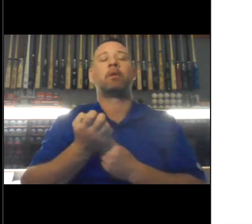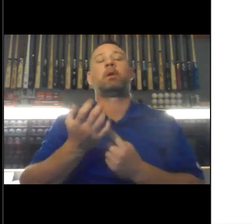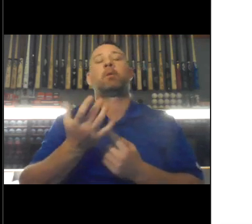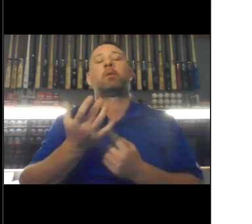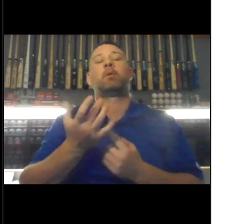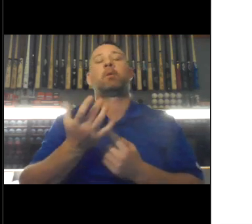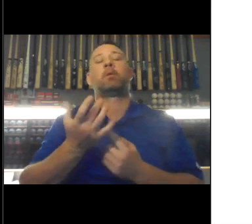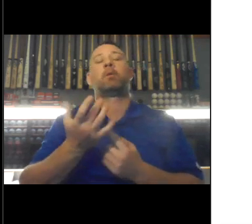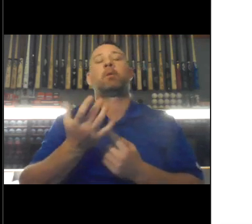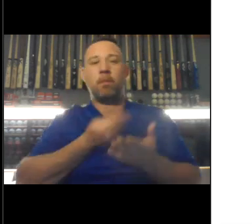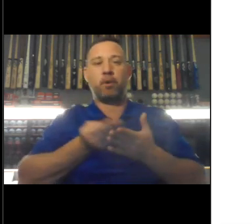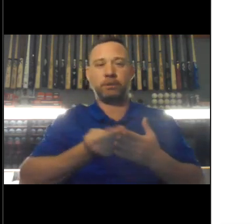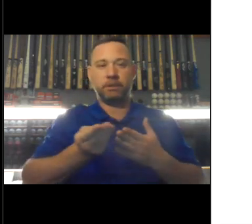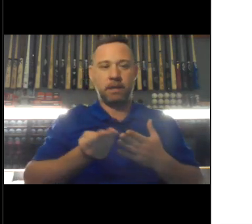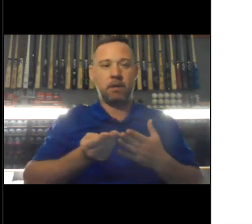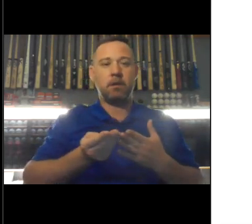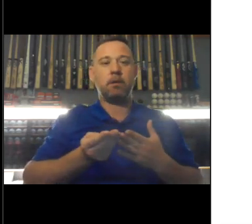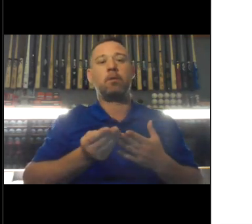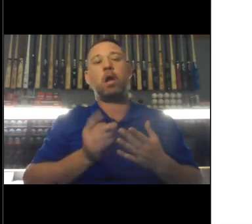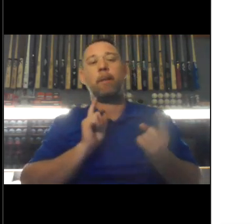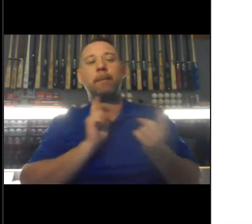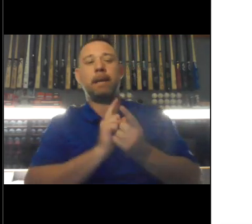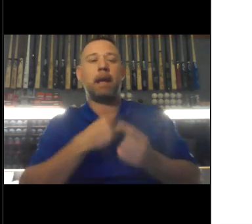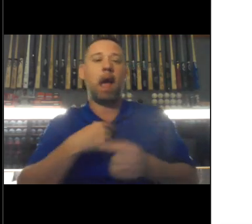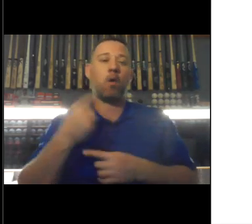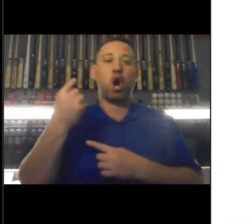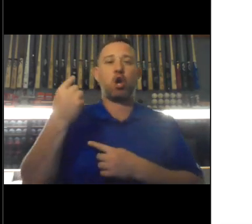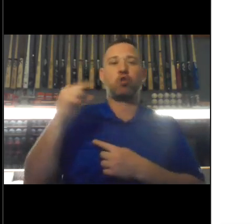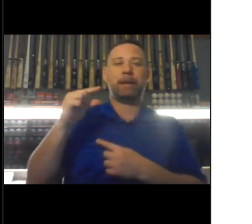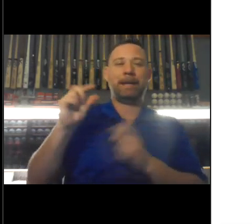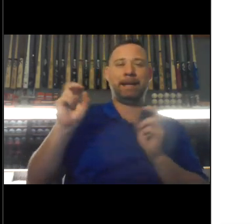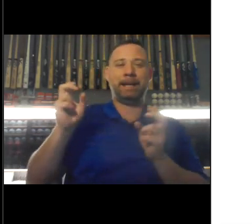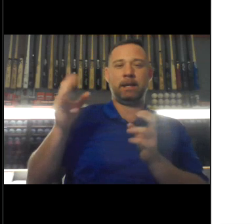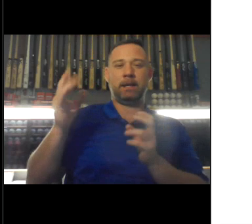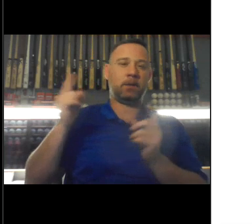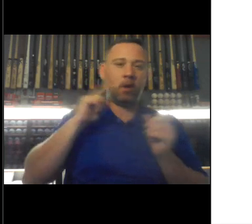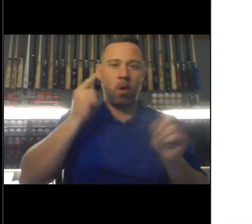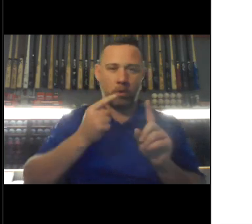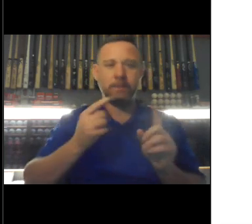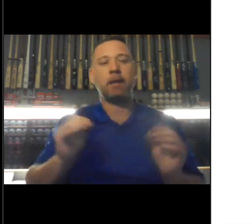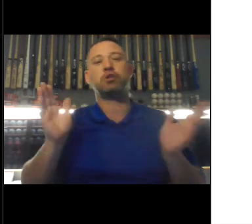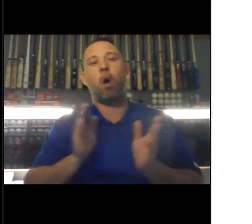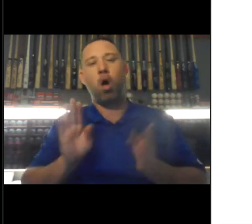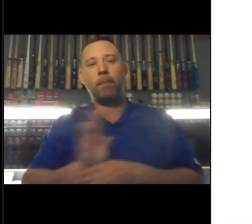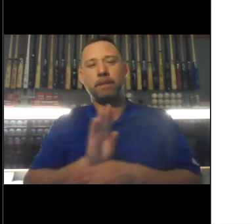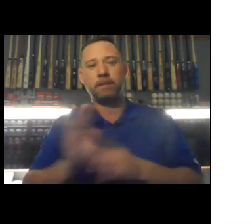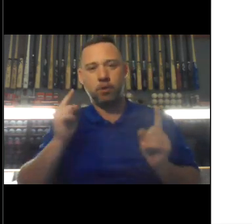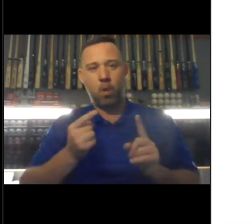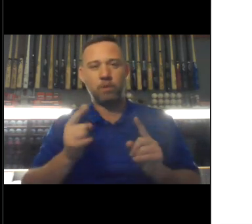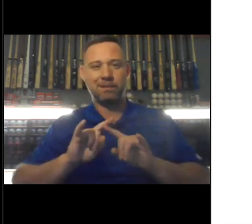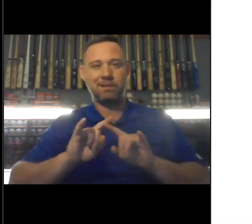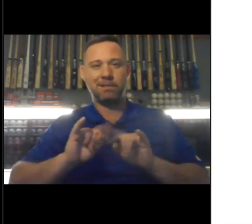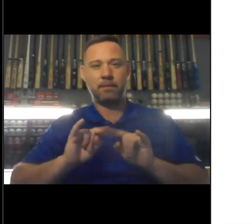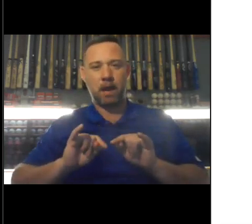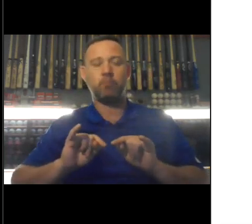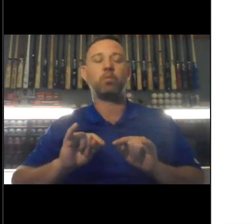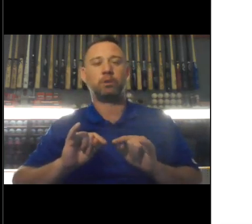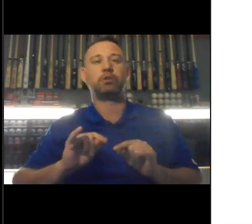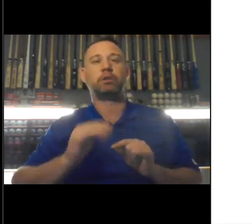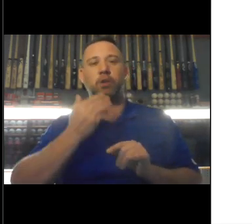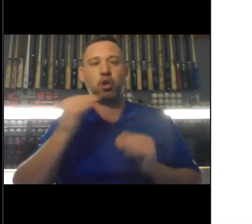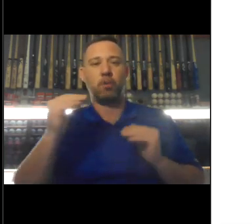preferable purchasing. In other words, we're meeting our green goals and we're meeting our small business goals at the same time, which is a excellent balancing